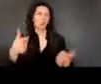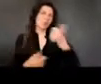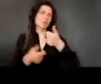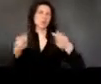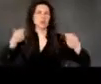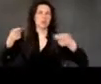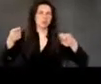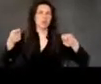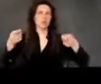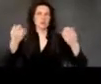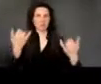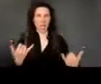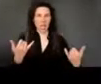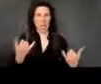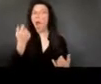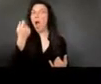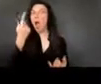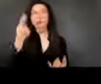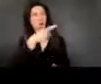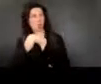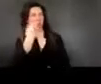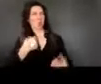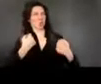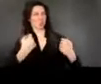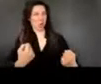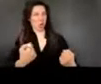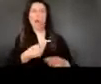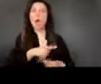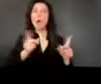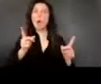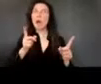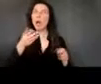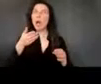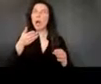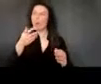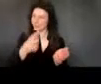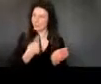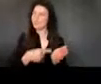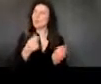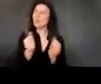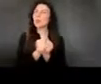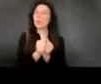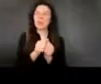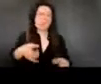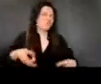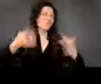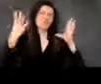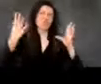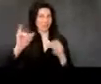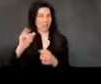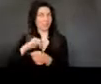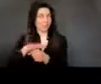be actually very fragile when it comes to this kind of a catastrophic thing that happens globally. And